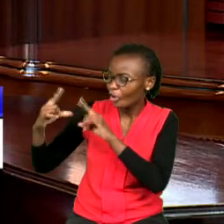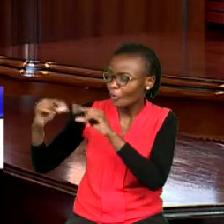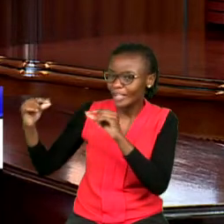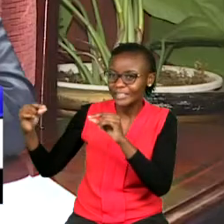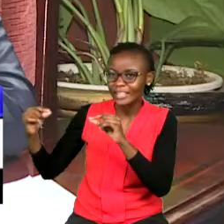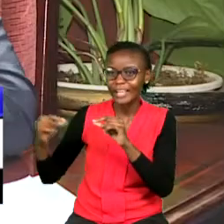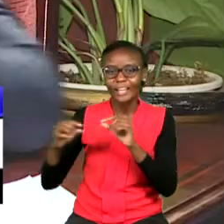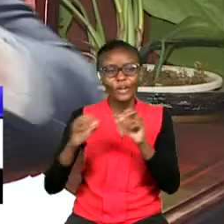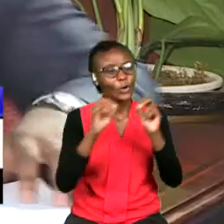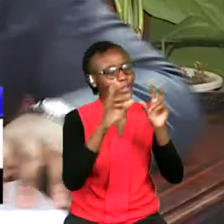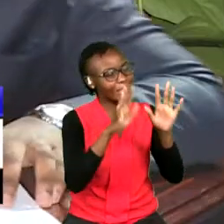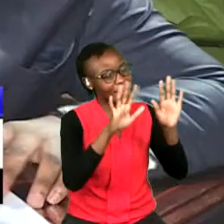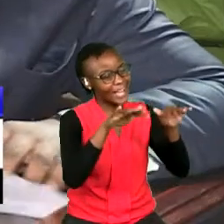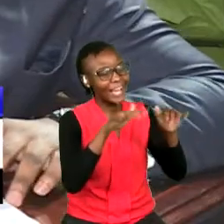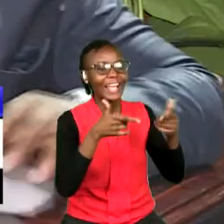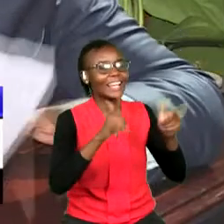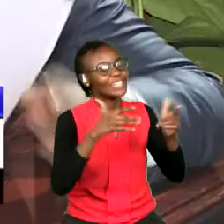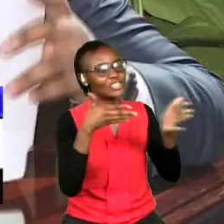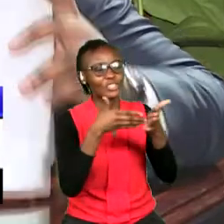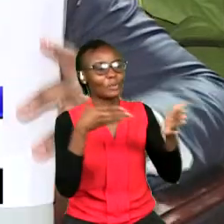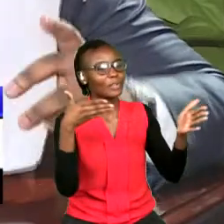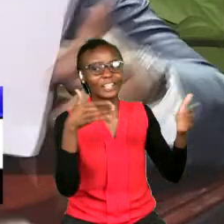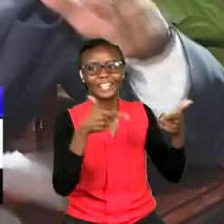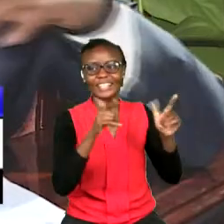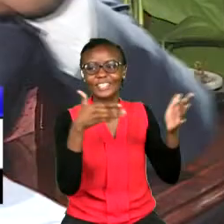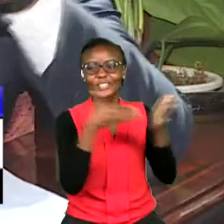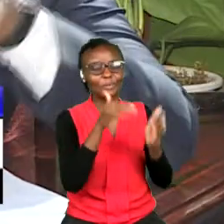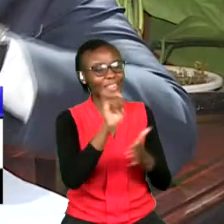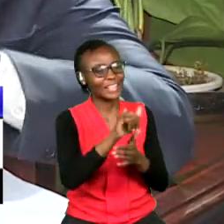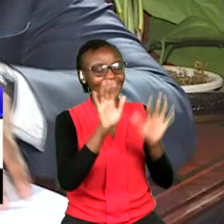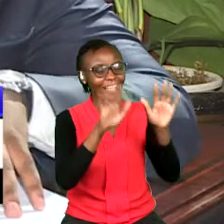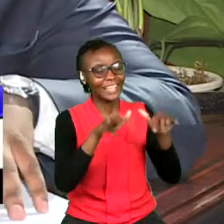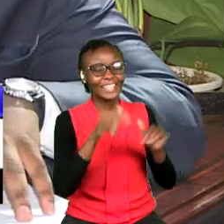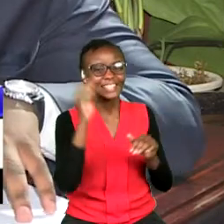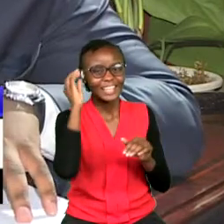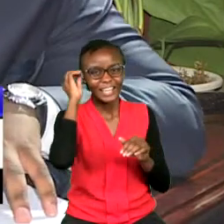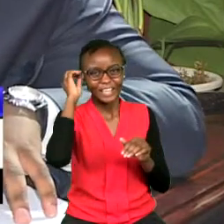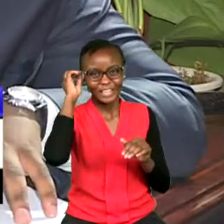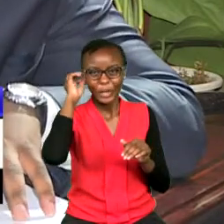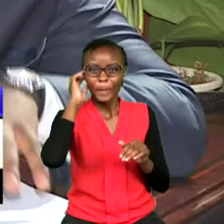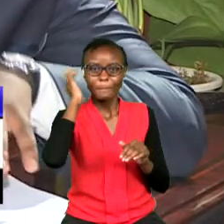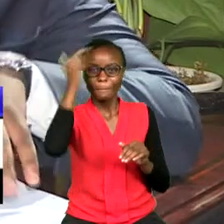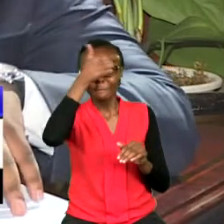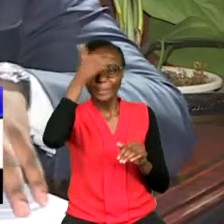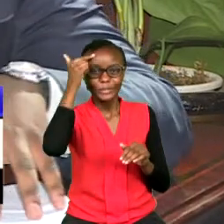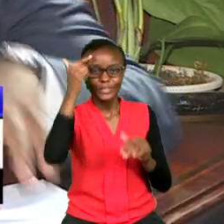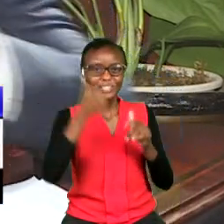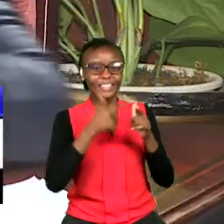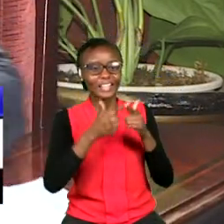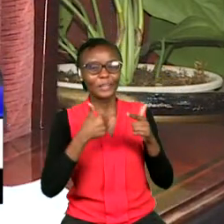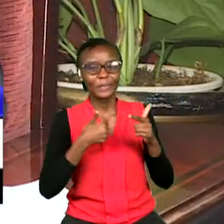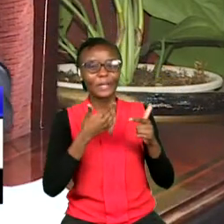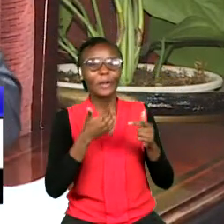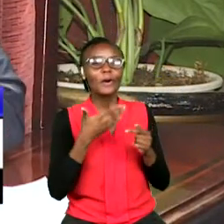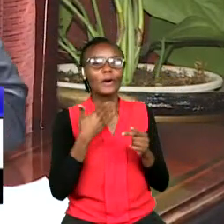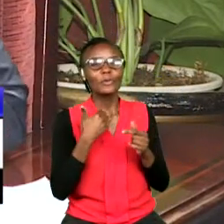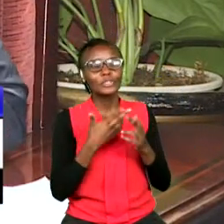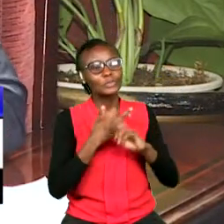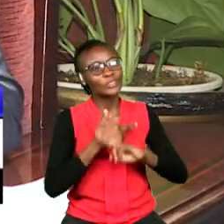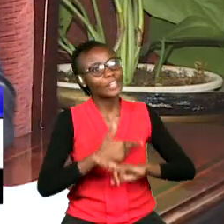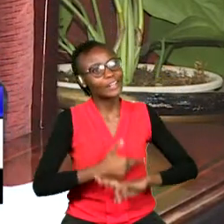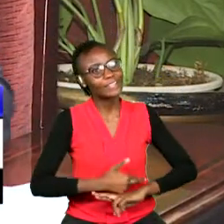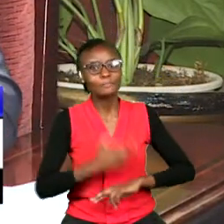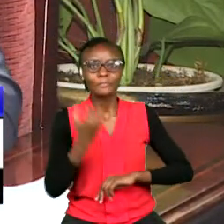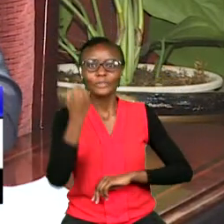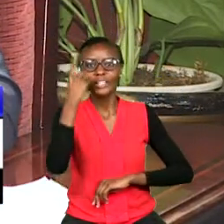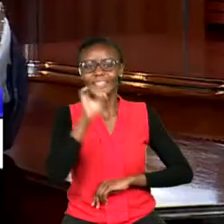Maybe we should stop the lessons there, because then that one I need then to be learning every day,